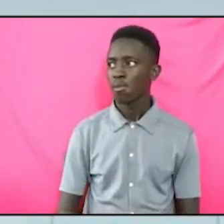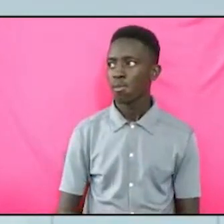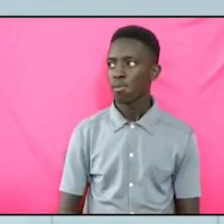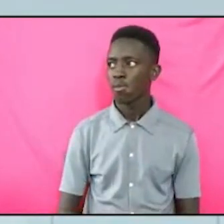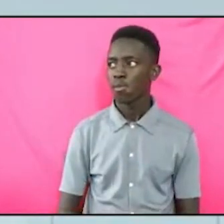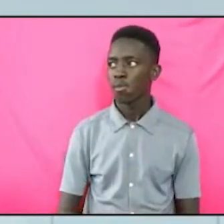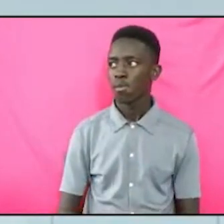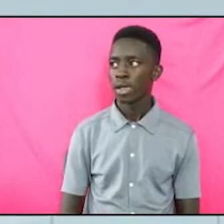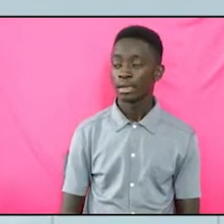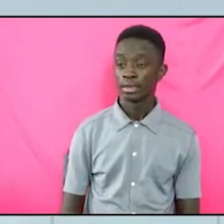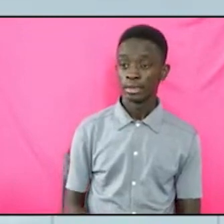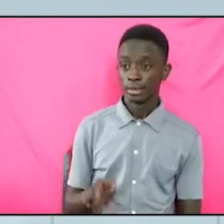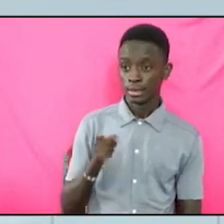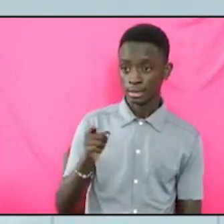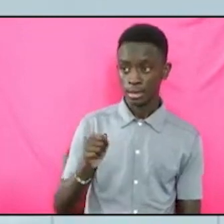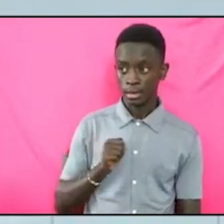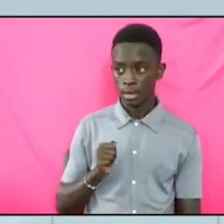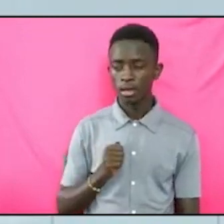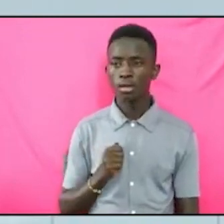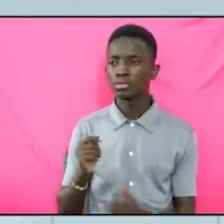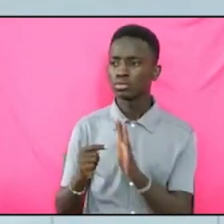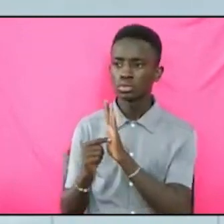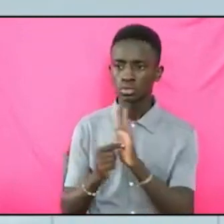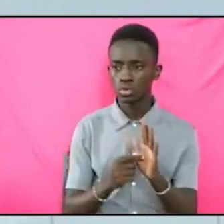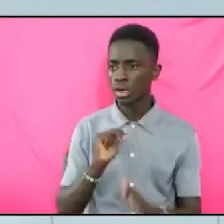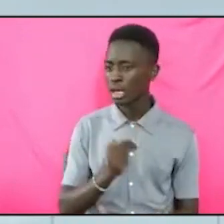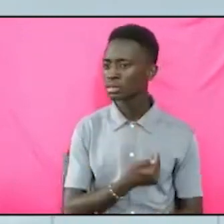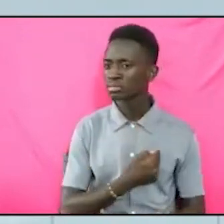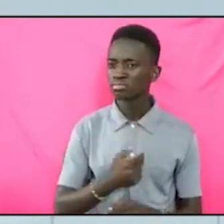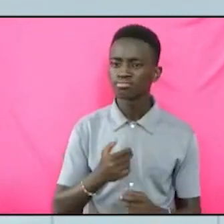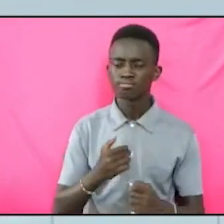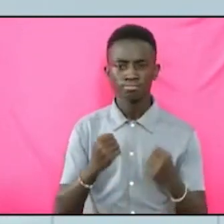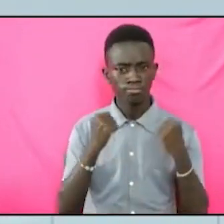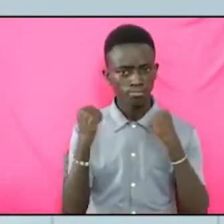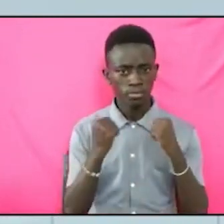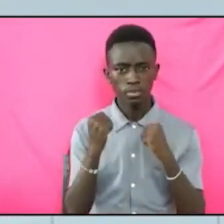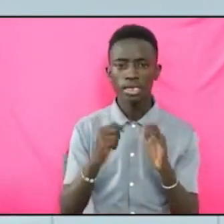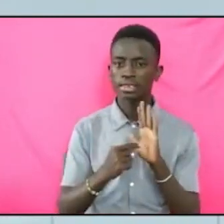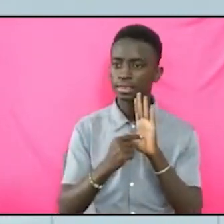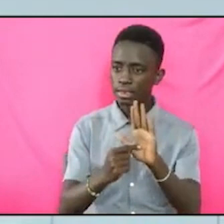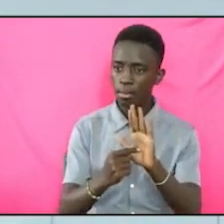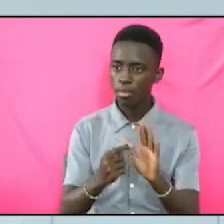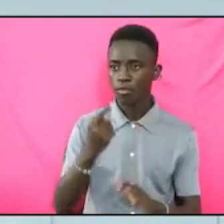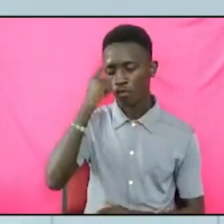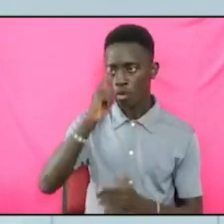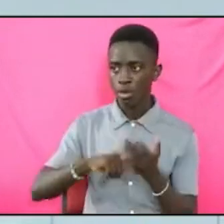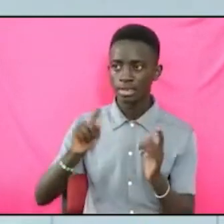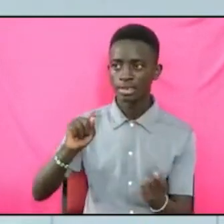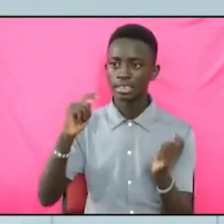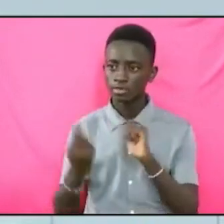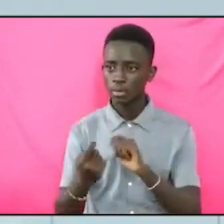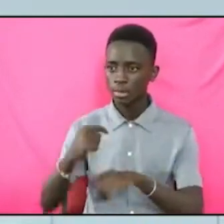This nameless girl gives us a powerful example of a transformed agent of transformation, even in difficult